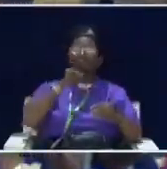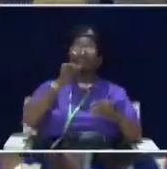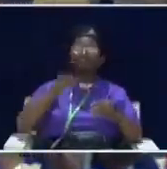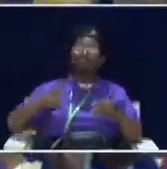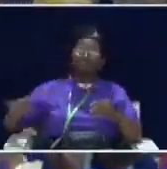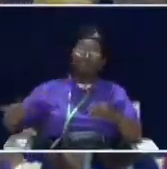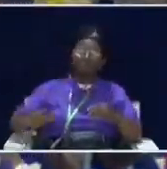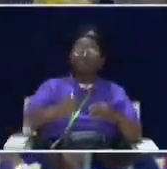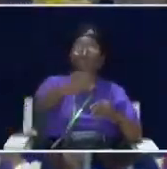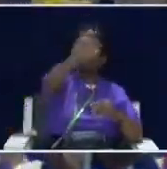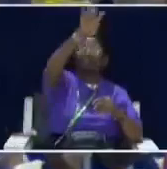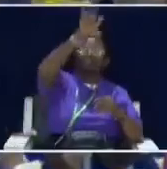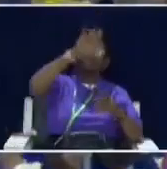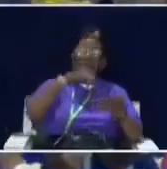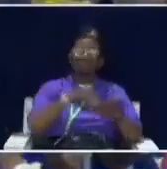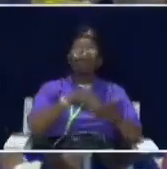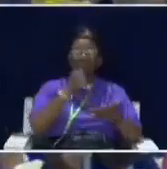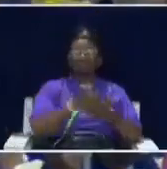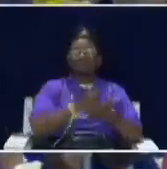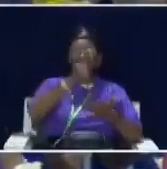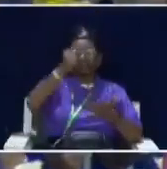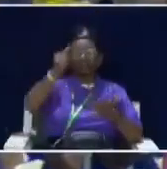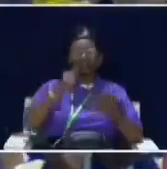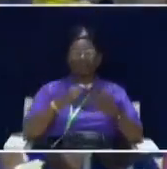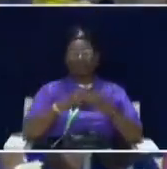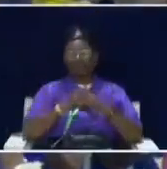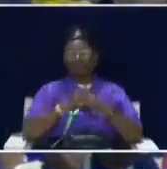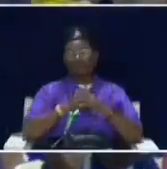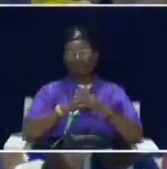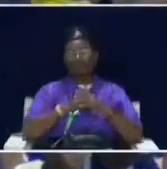Látòní lọ kò ní fò mọ́.